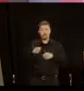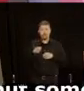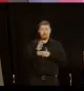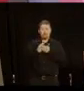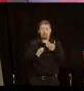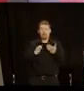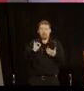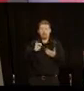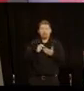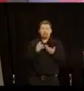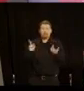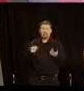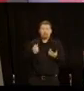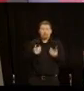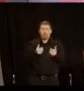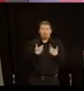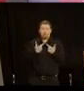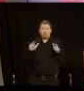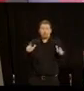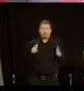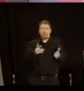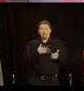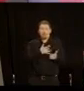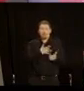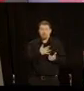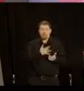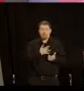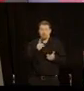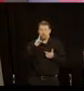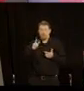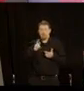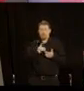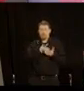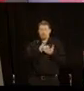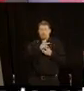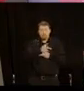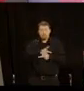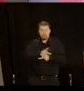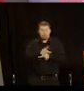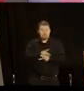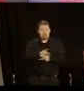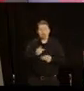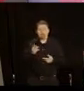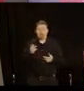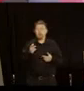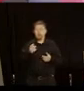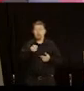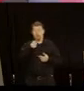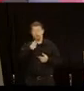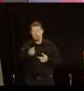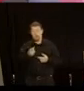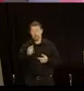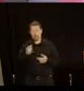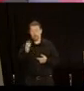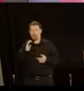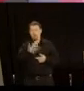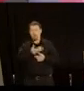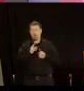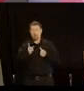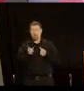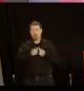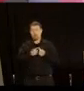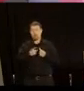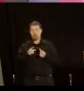this role, like Representative Salzman has. I can tell you that my first session, we passed